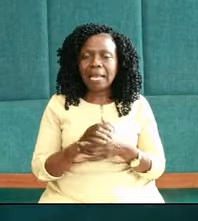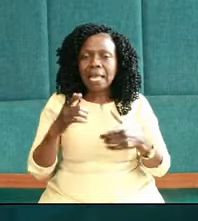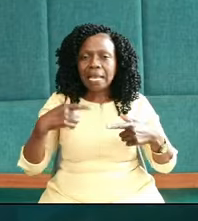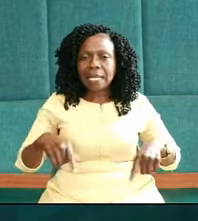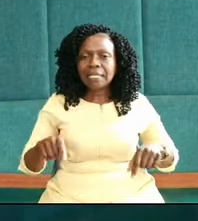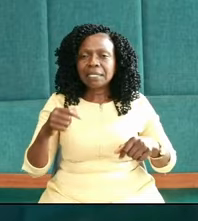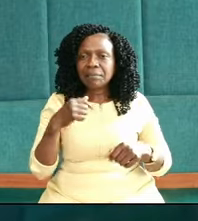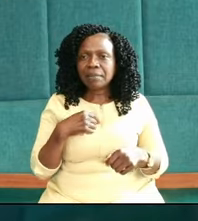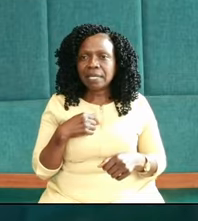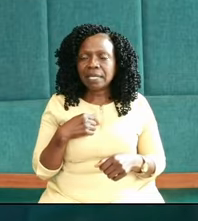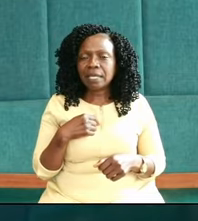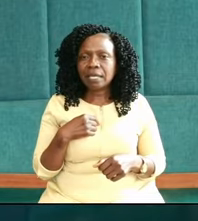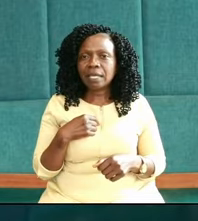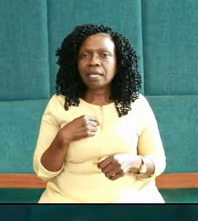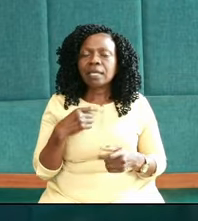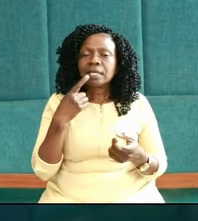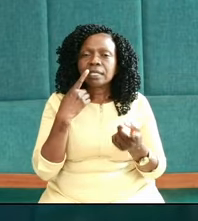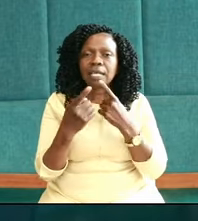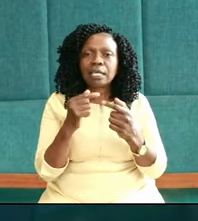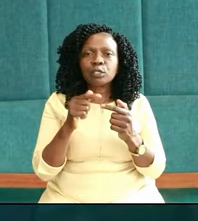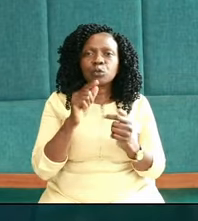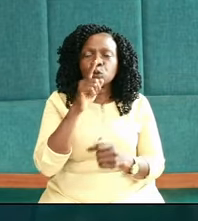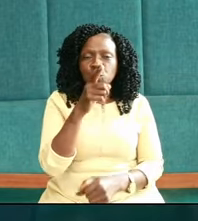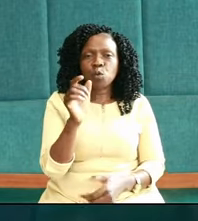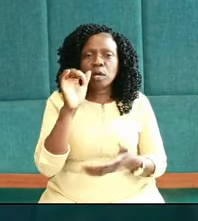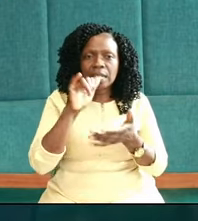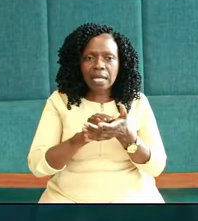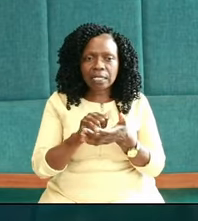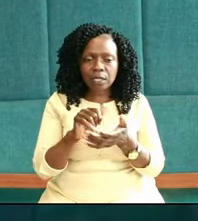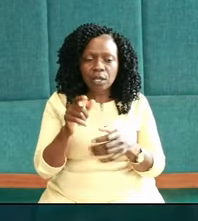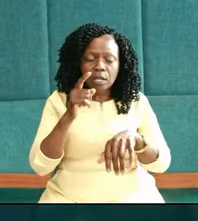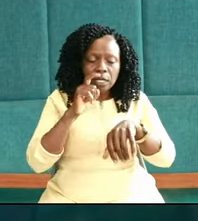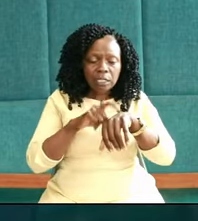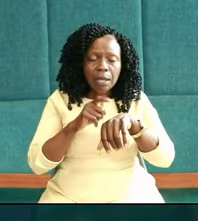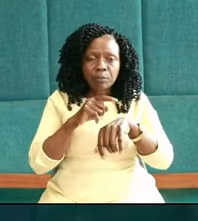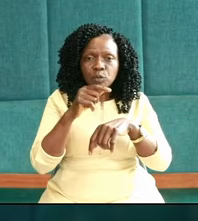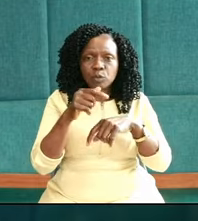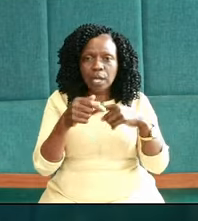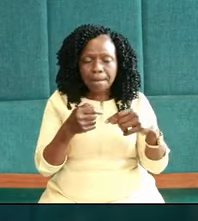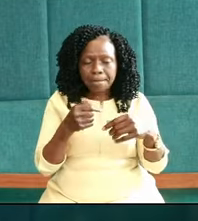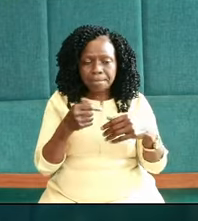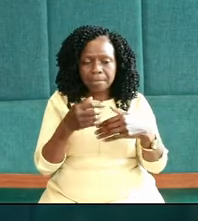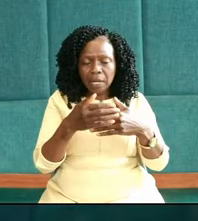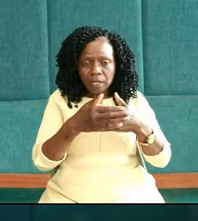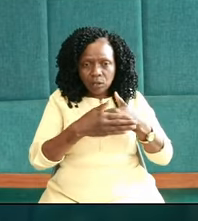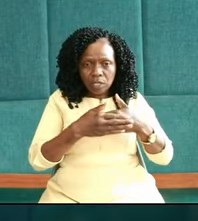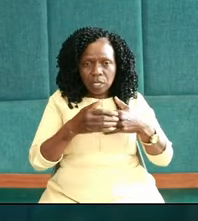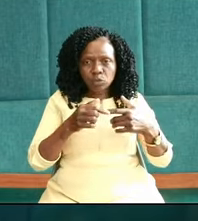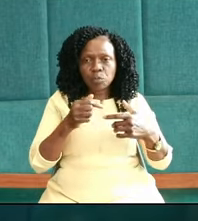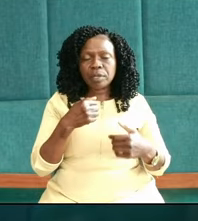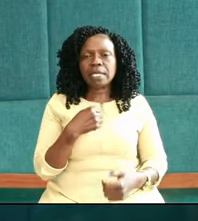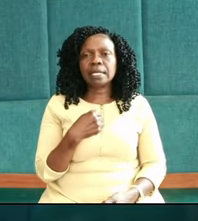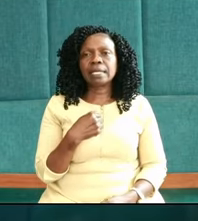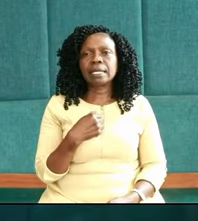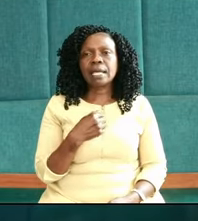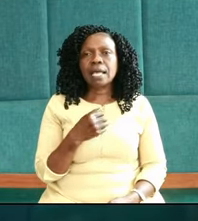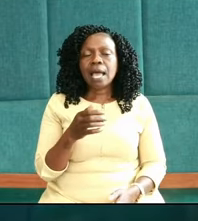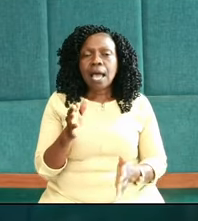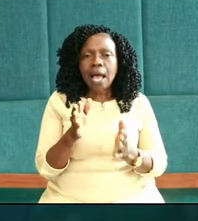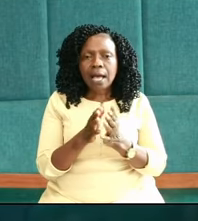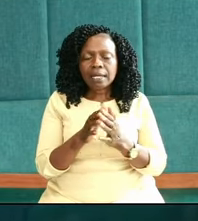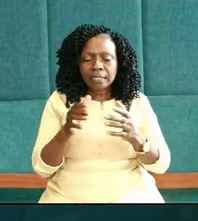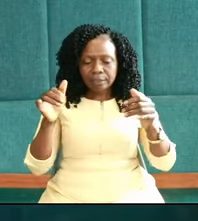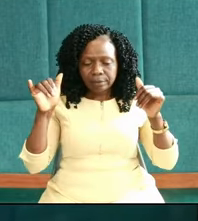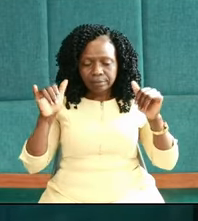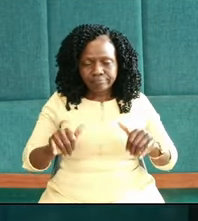Let me confirm to you that when you come much closer unto me and stay